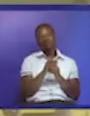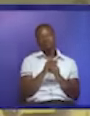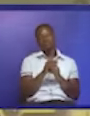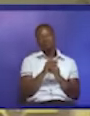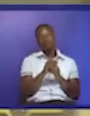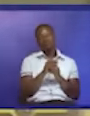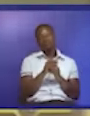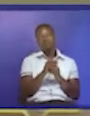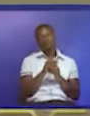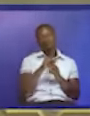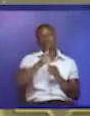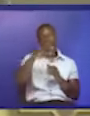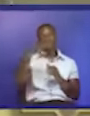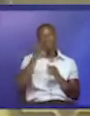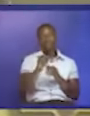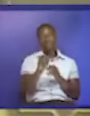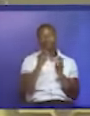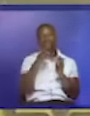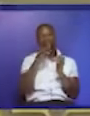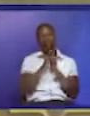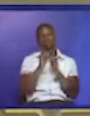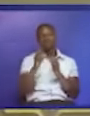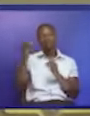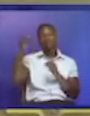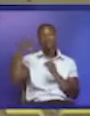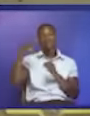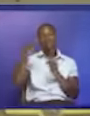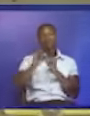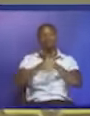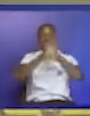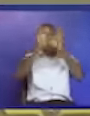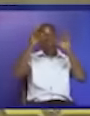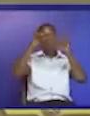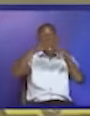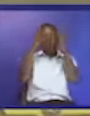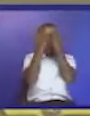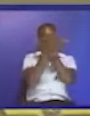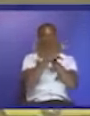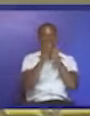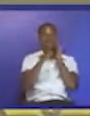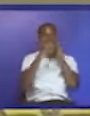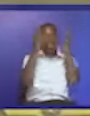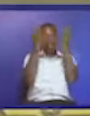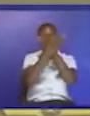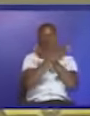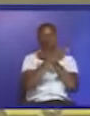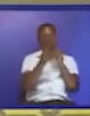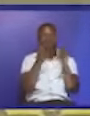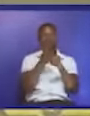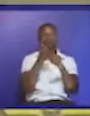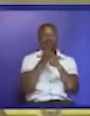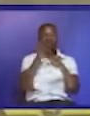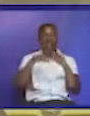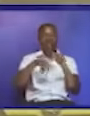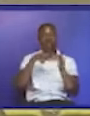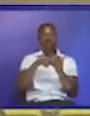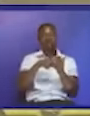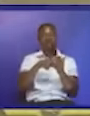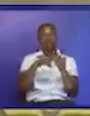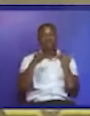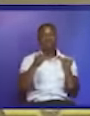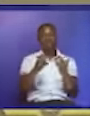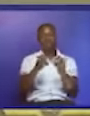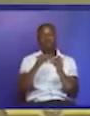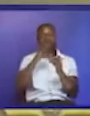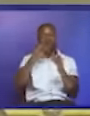John 1:5 says the light shineth in darkness, and the darkness comprehended it not. In Isaiah chapter 60 and verse